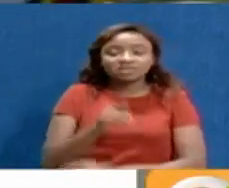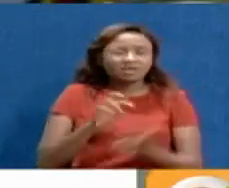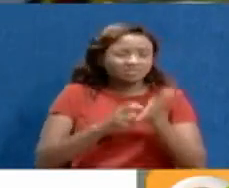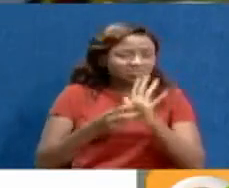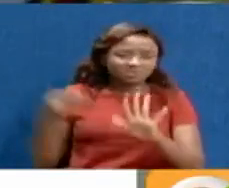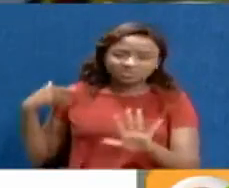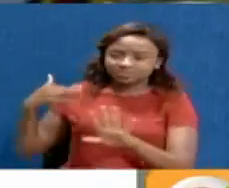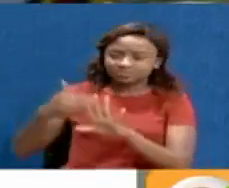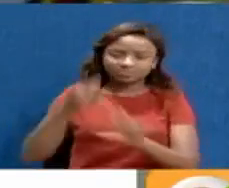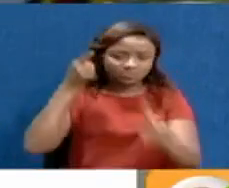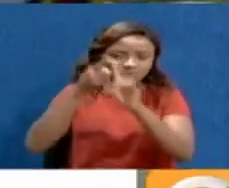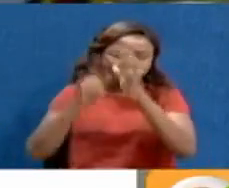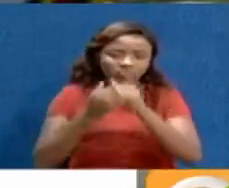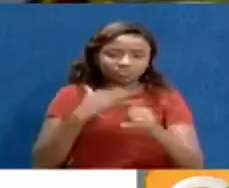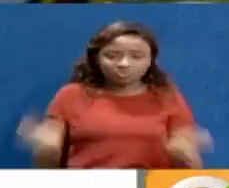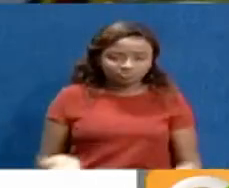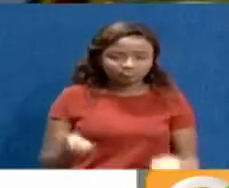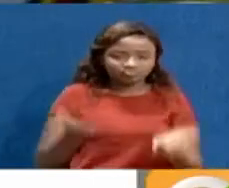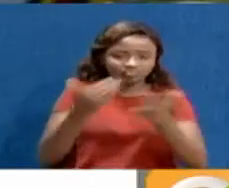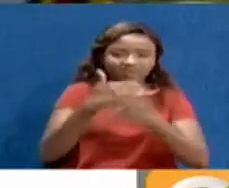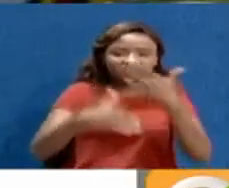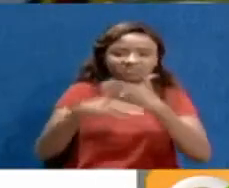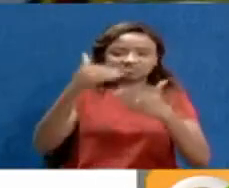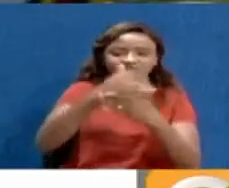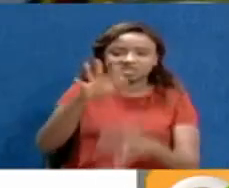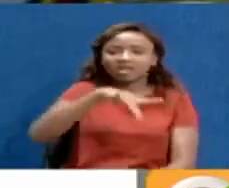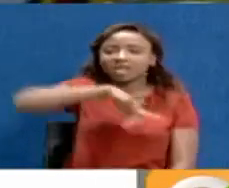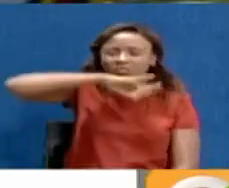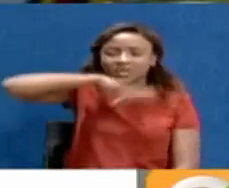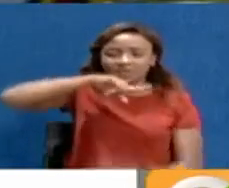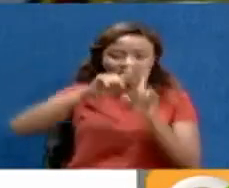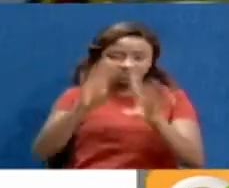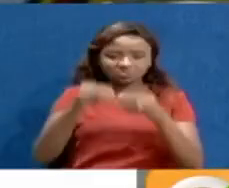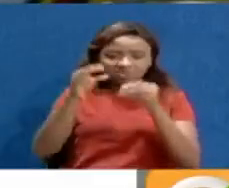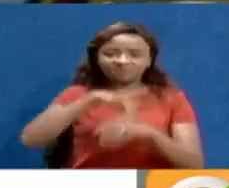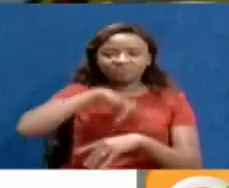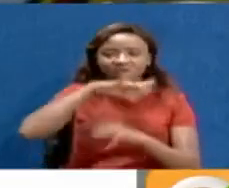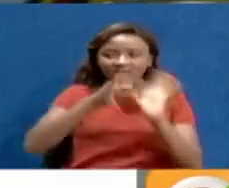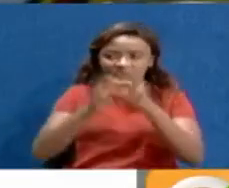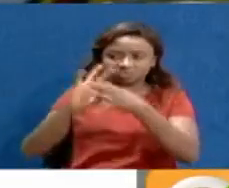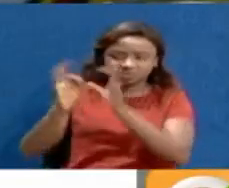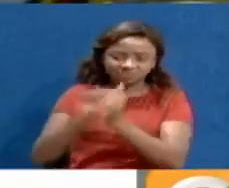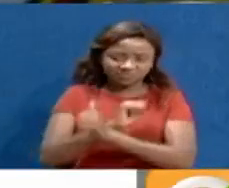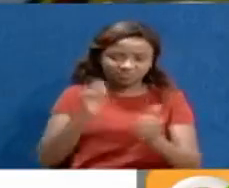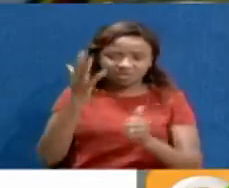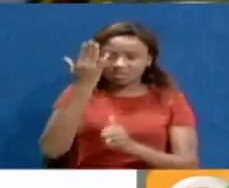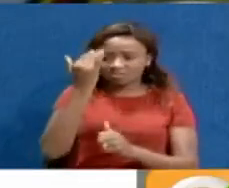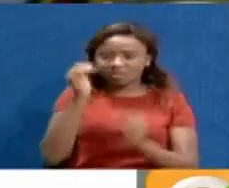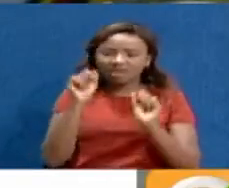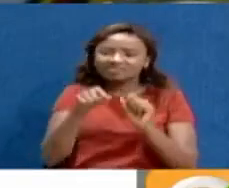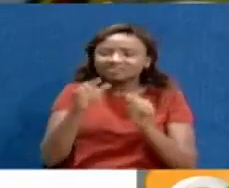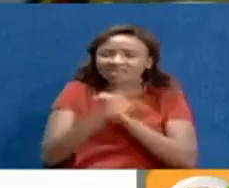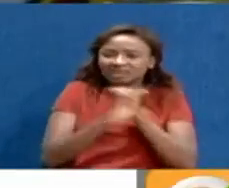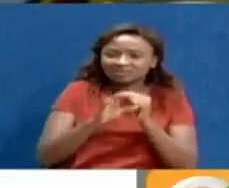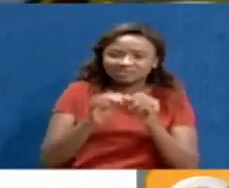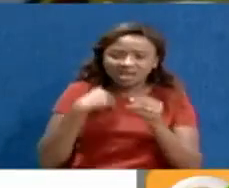project to build infrastructure for Uganda and to give Uganda the connectivity that it needs as a landlocked country, and